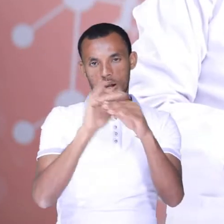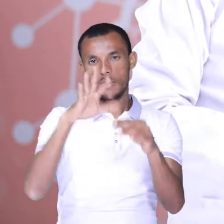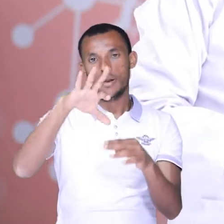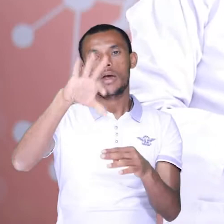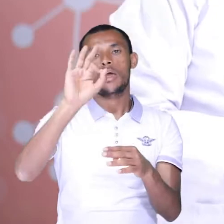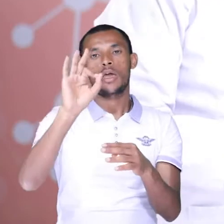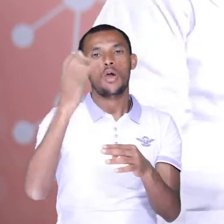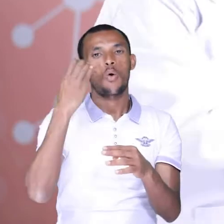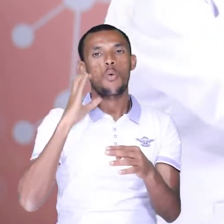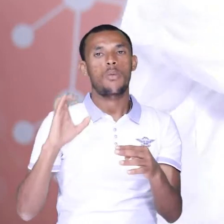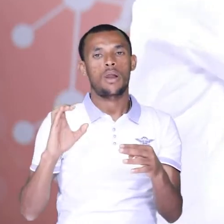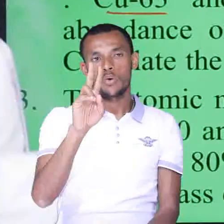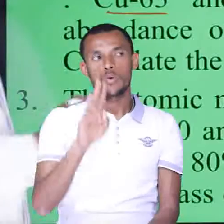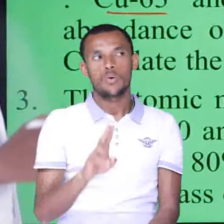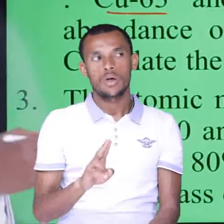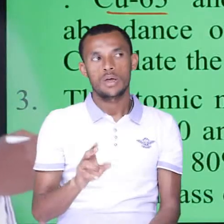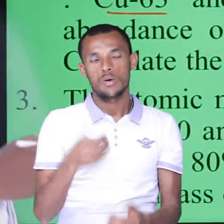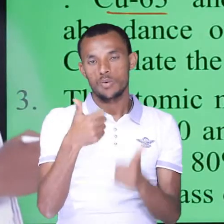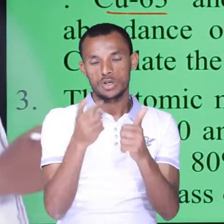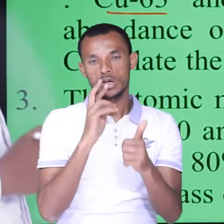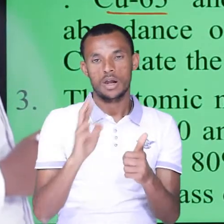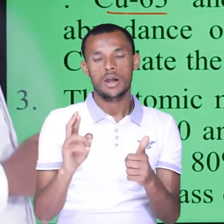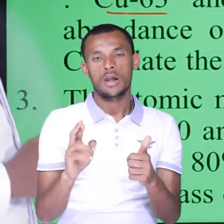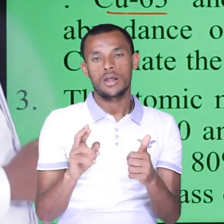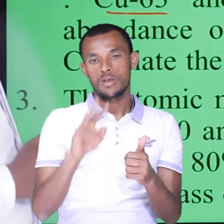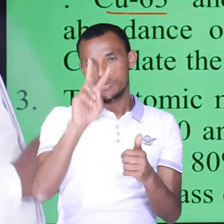copper consists of two isotopes, which are copper